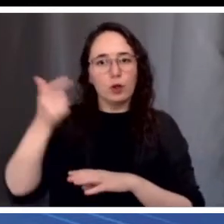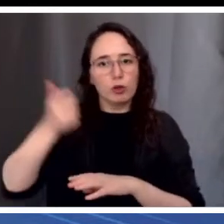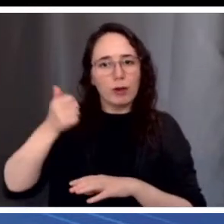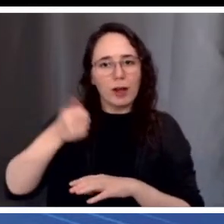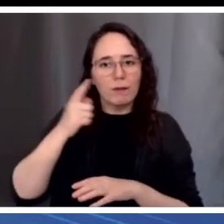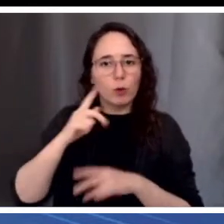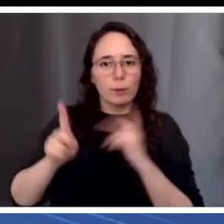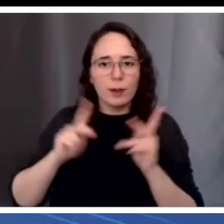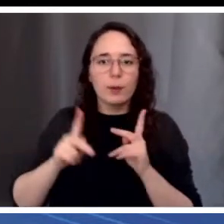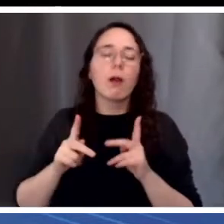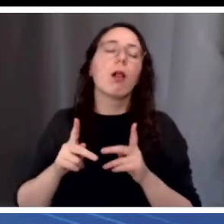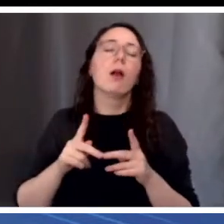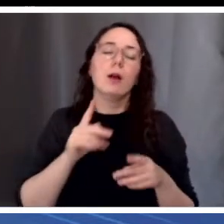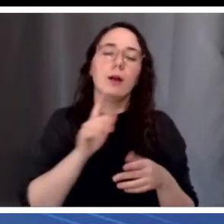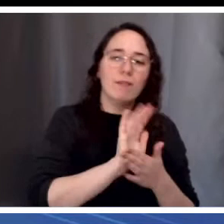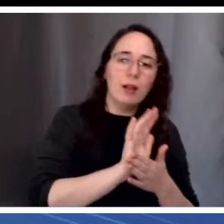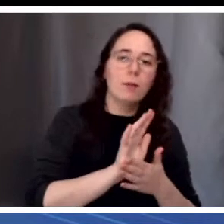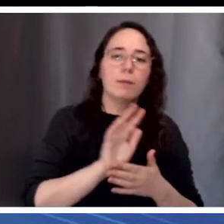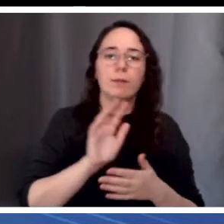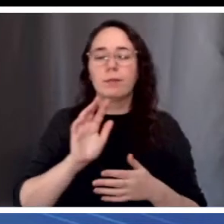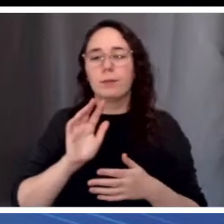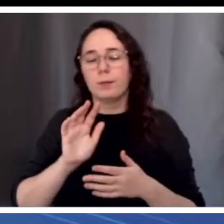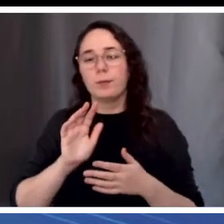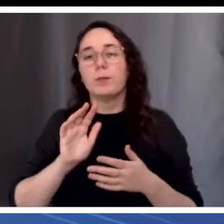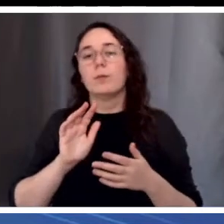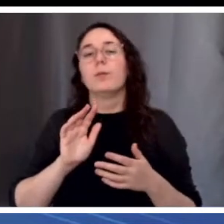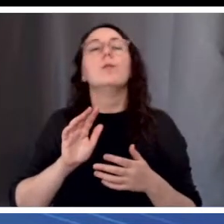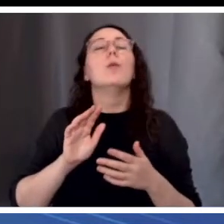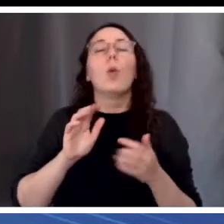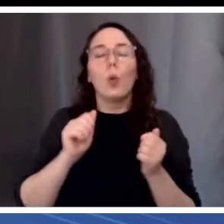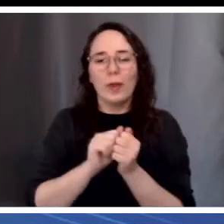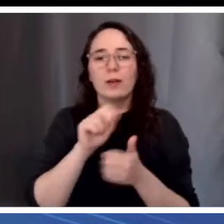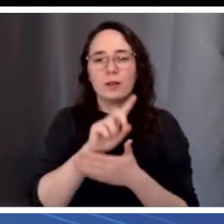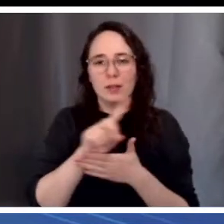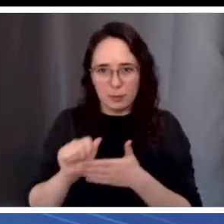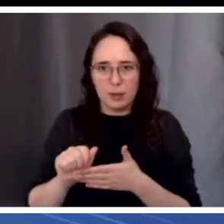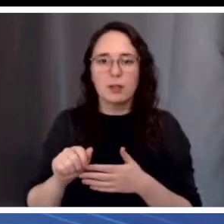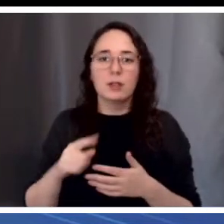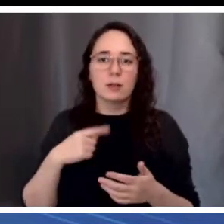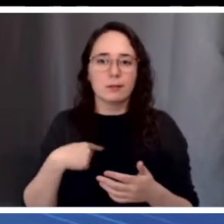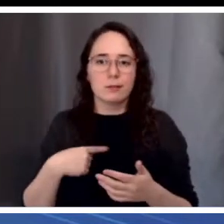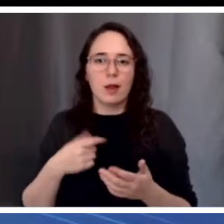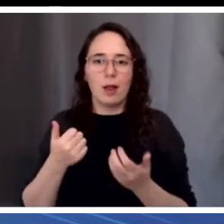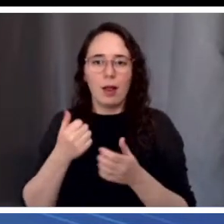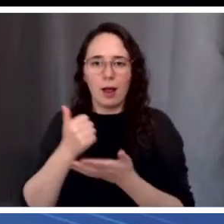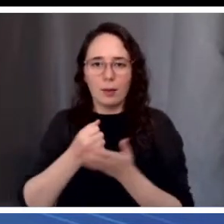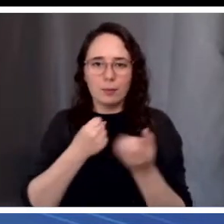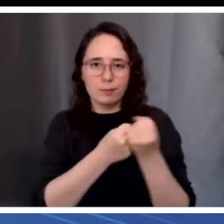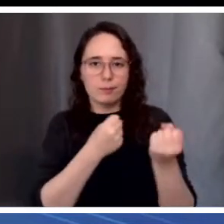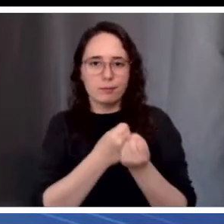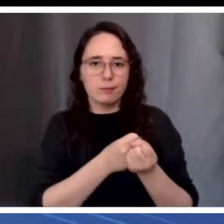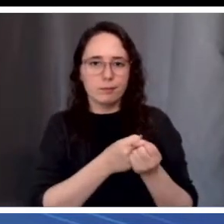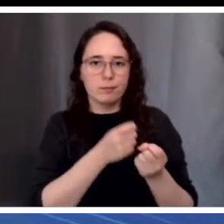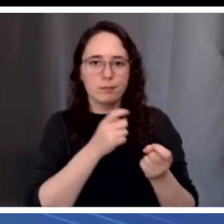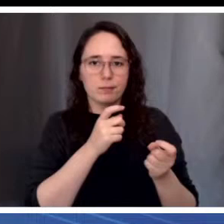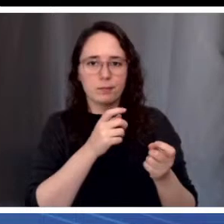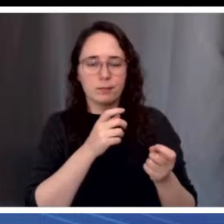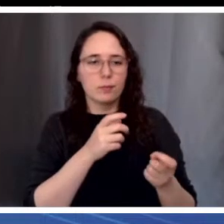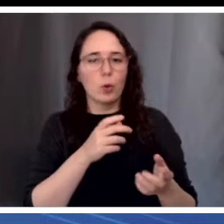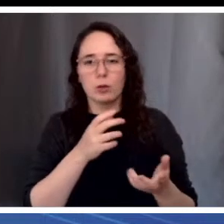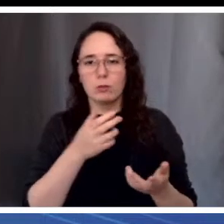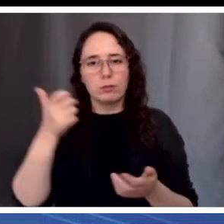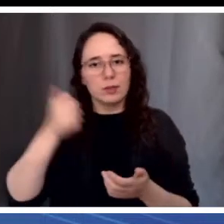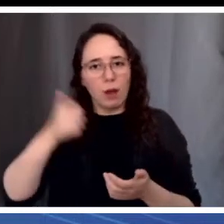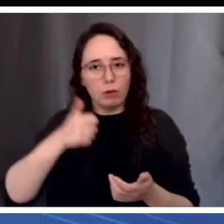film with disabilities. I have funded part of their scholarships so that they could move forward in their careers.